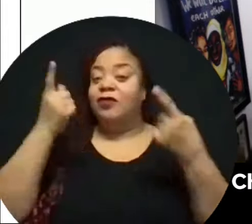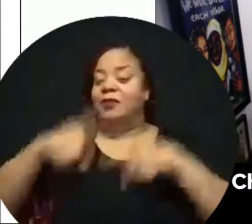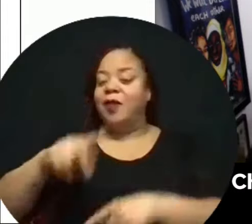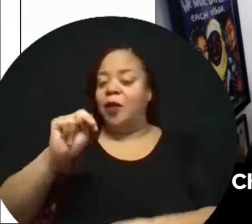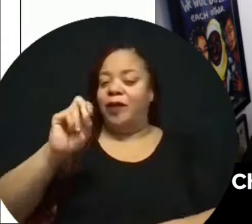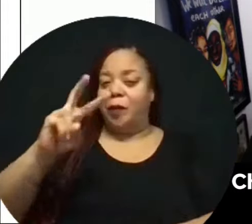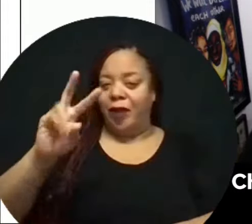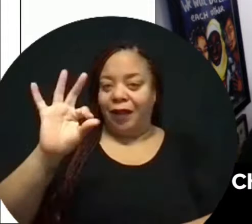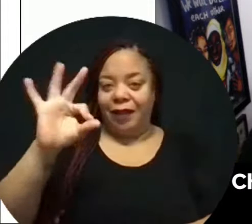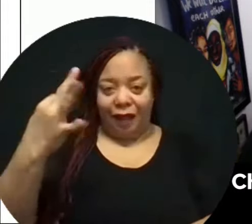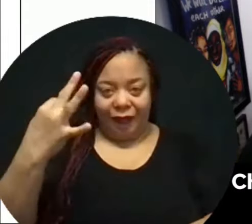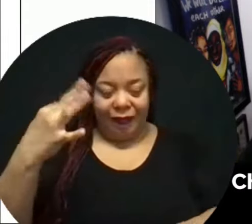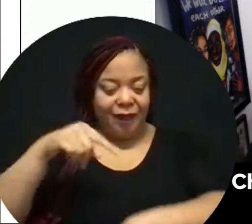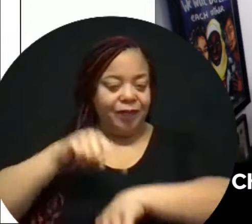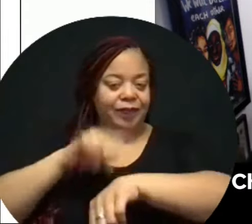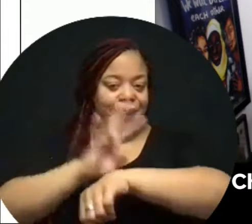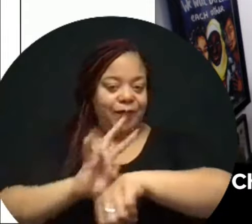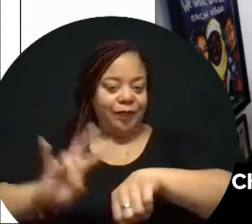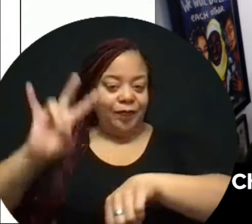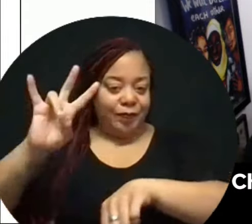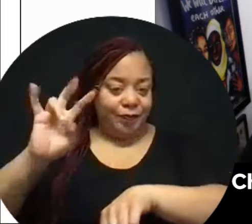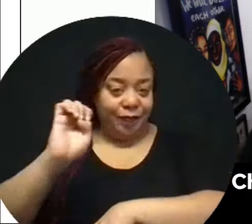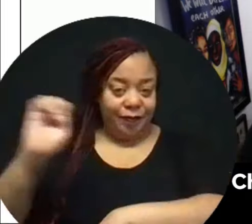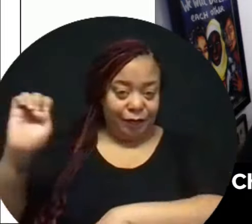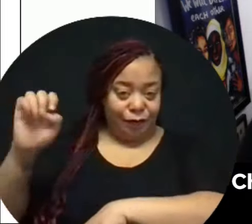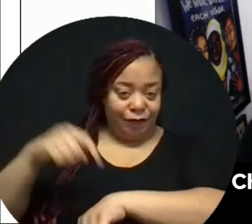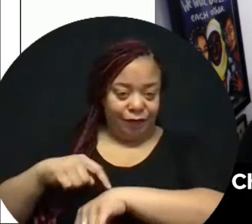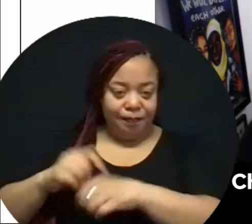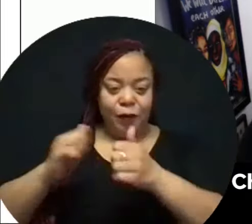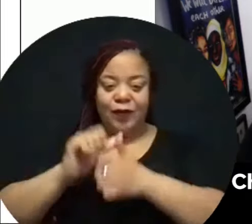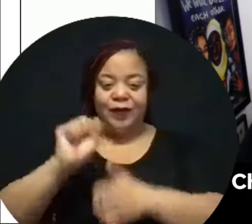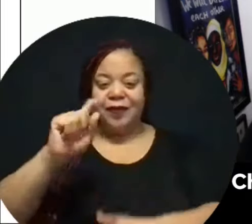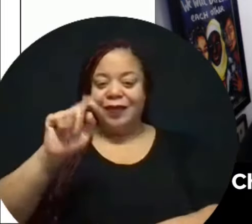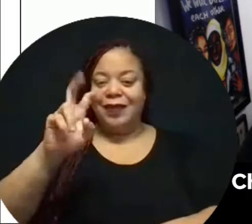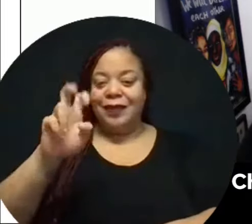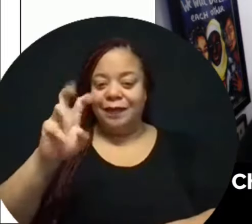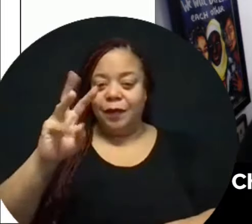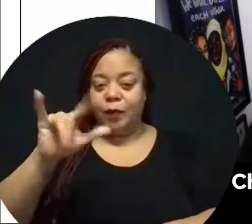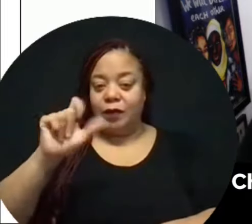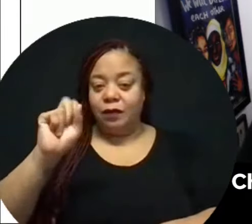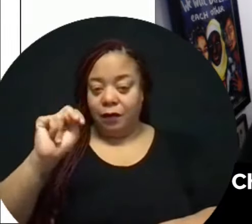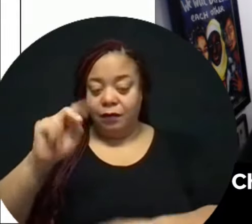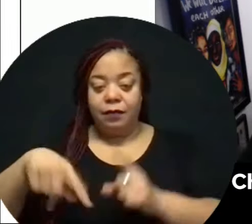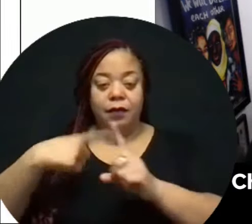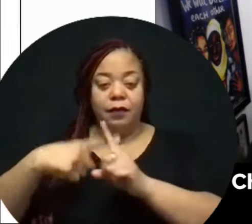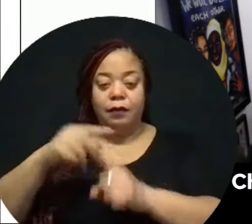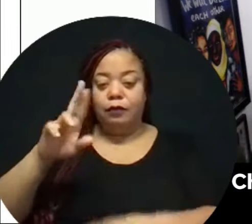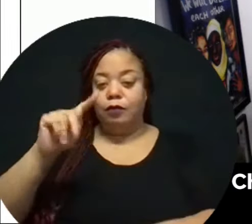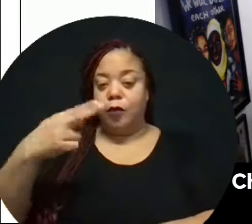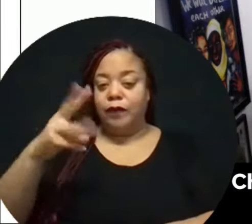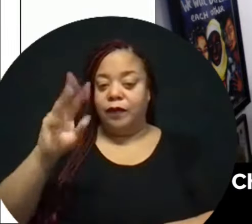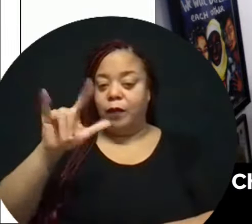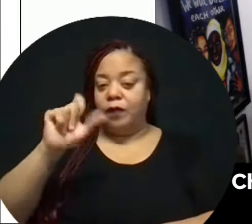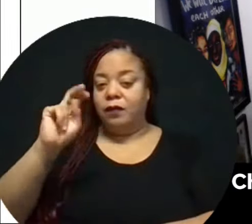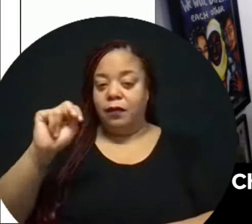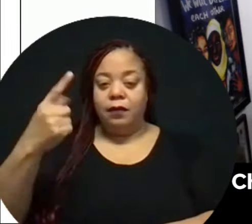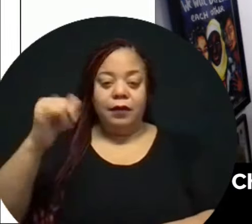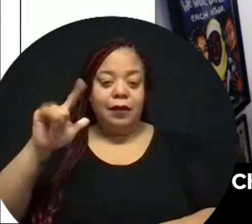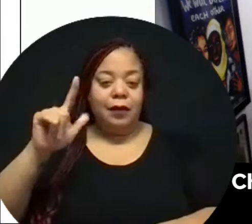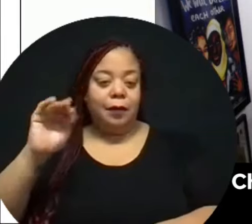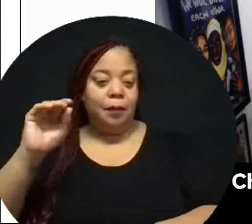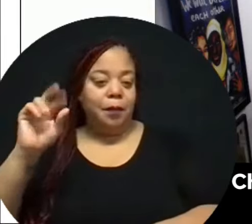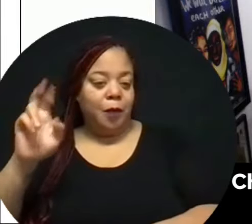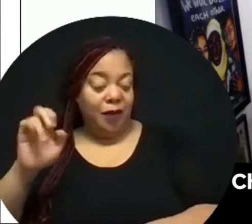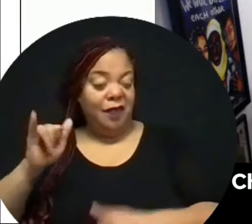going to be talking about why abolition must be red. And so I already know that's going to be an extremely rad conversation. So definitely